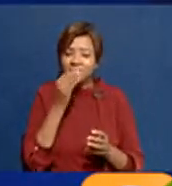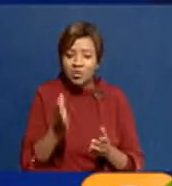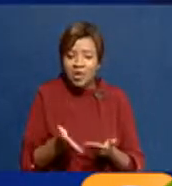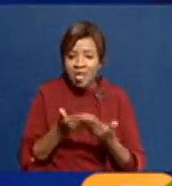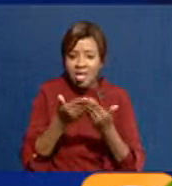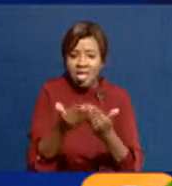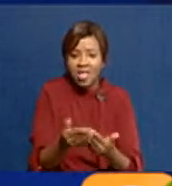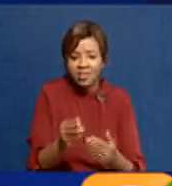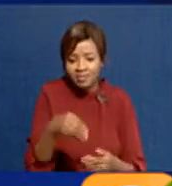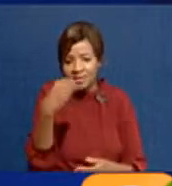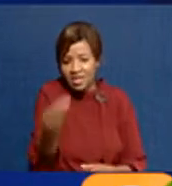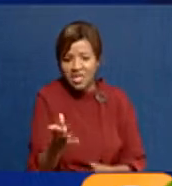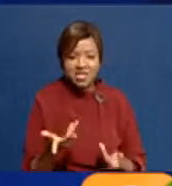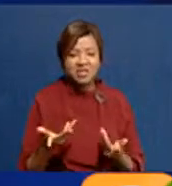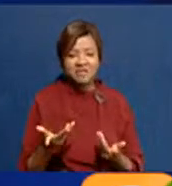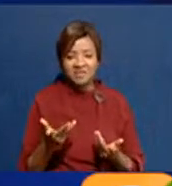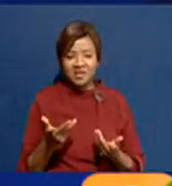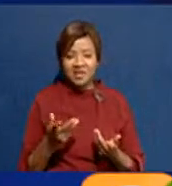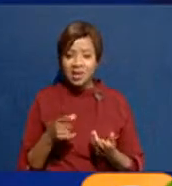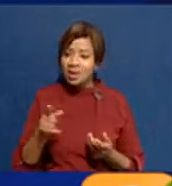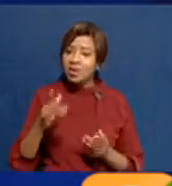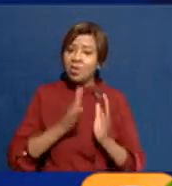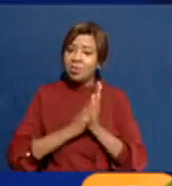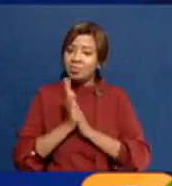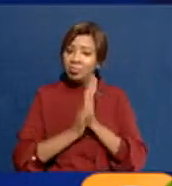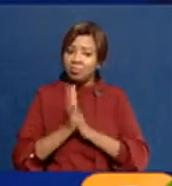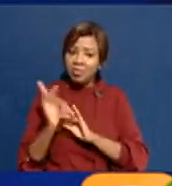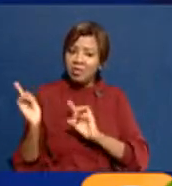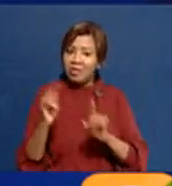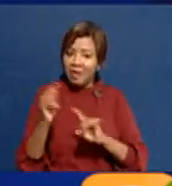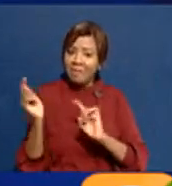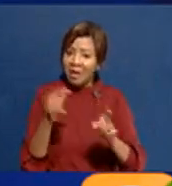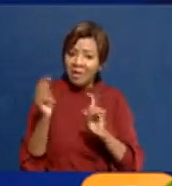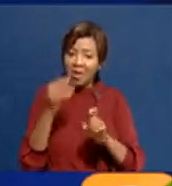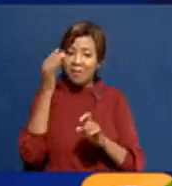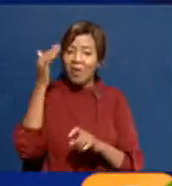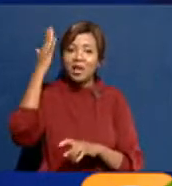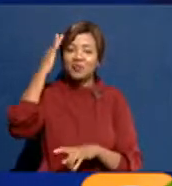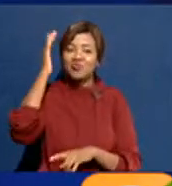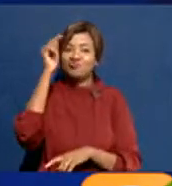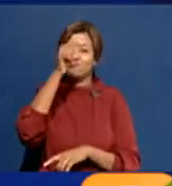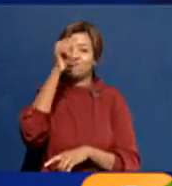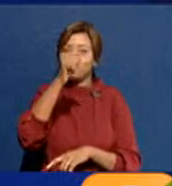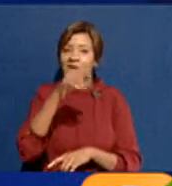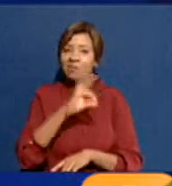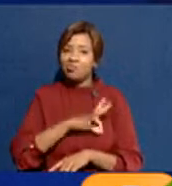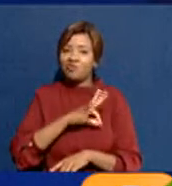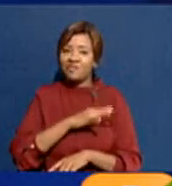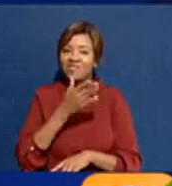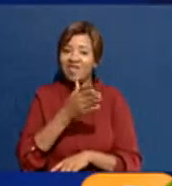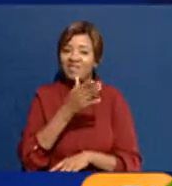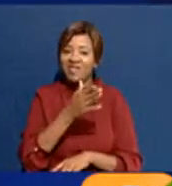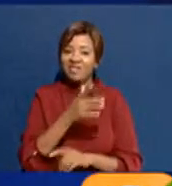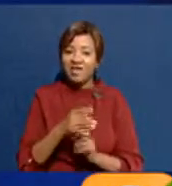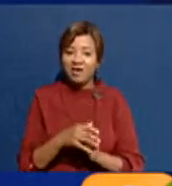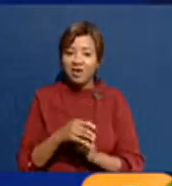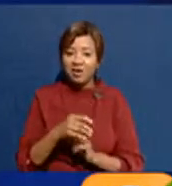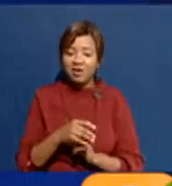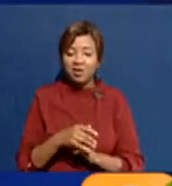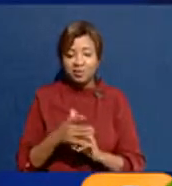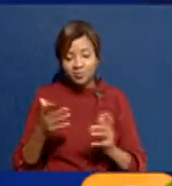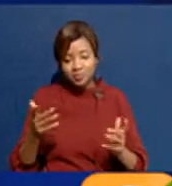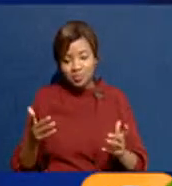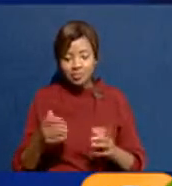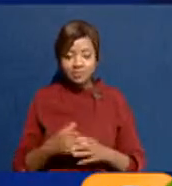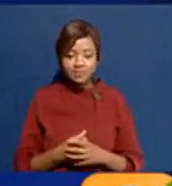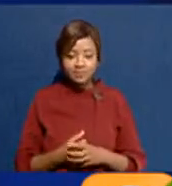So this is one thing that can be done. Why not? We incentivize this mother, say, look, all these children are coming to a certain whatever, so when